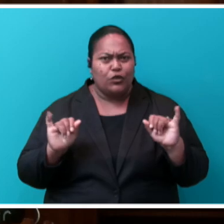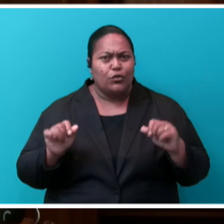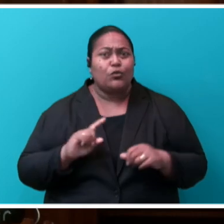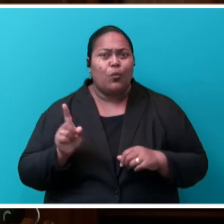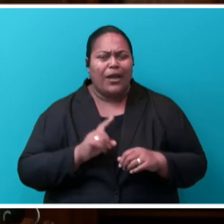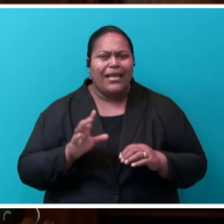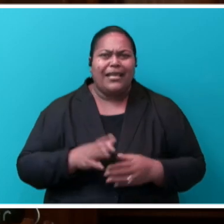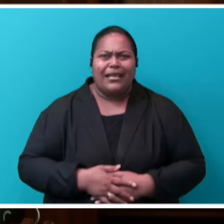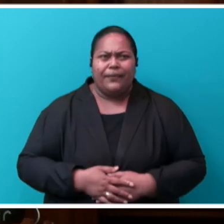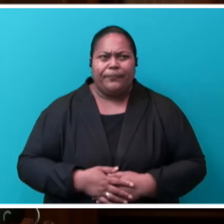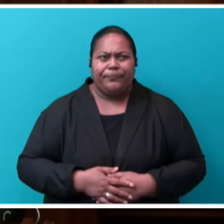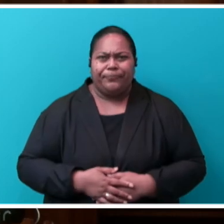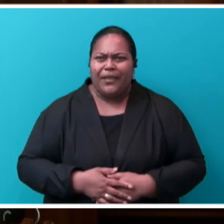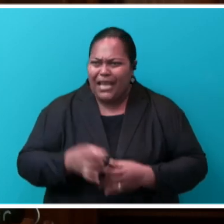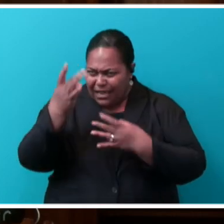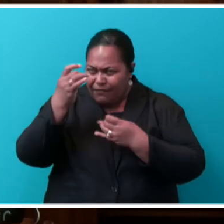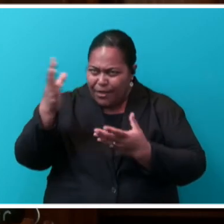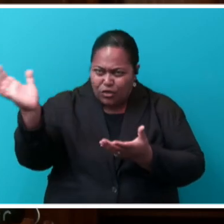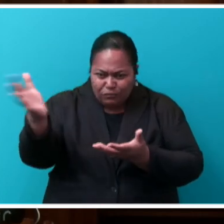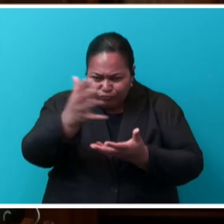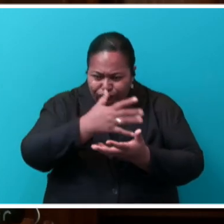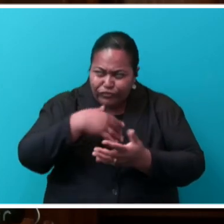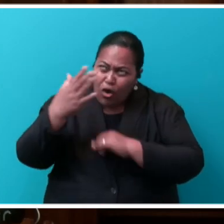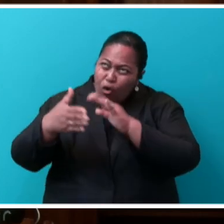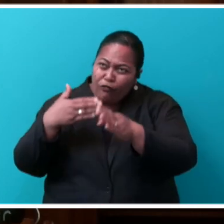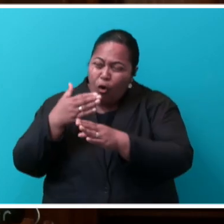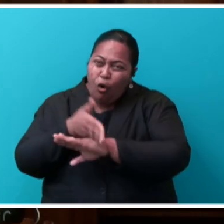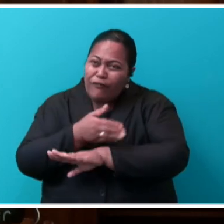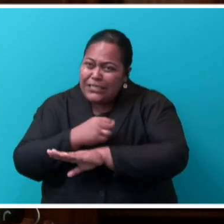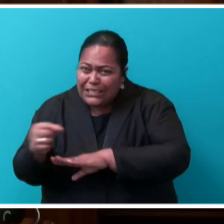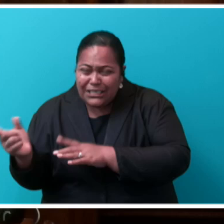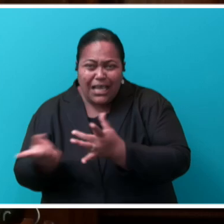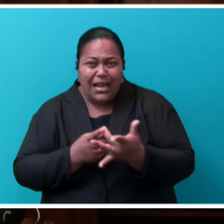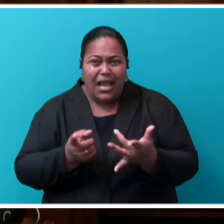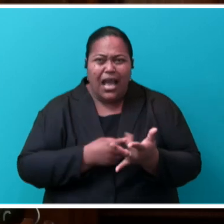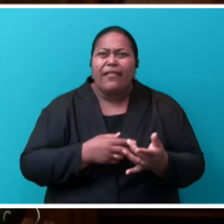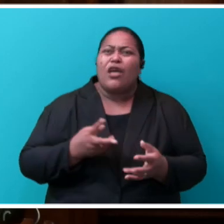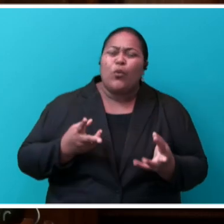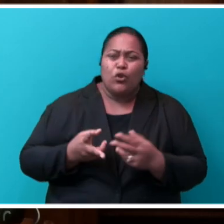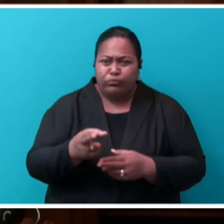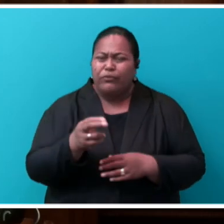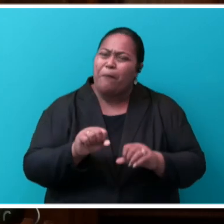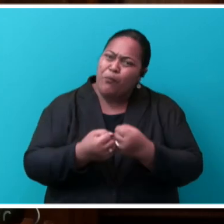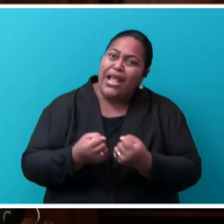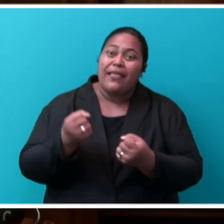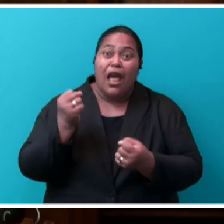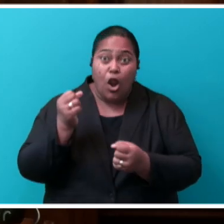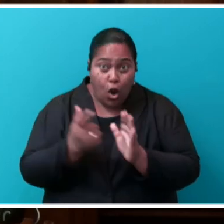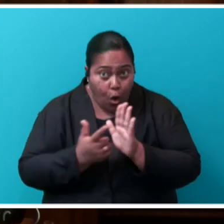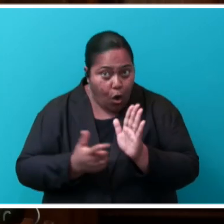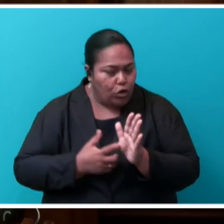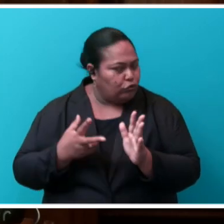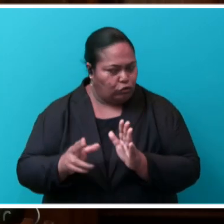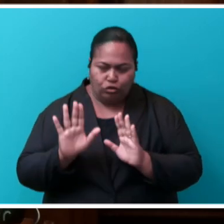intelligence gathering, emerging immigration pathways, infringement notices and penalties, removal